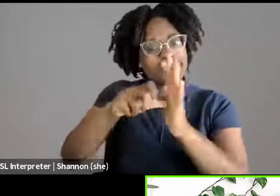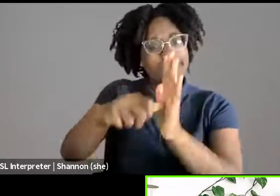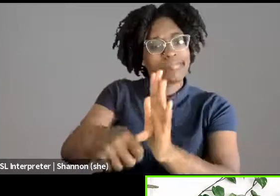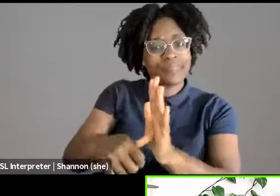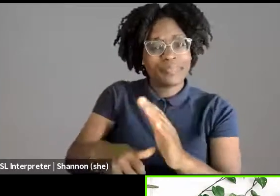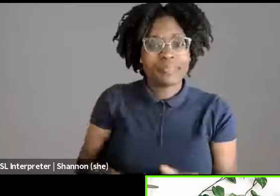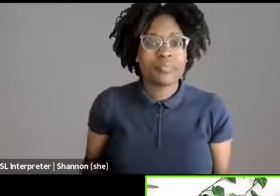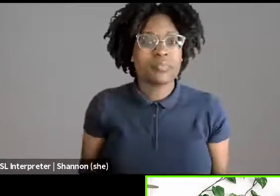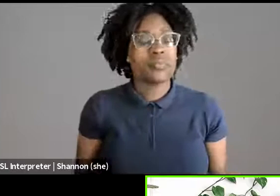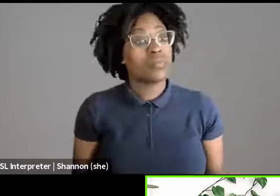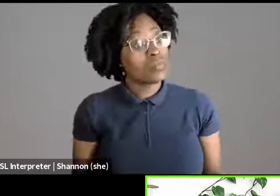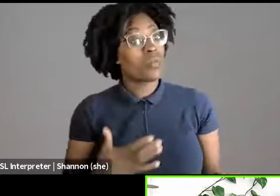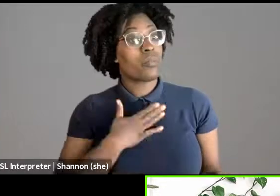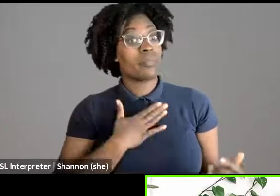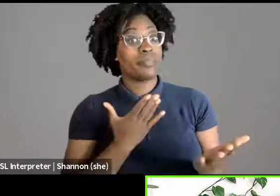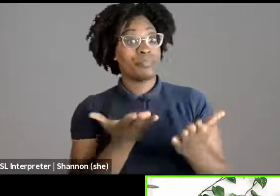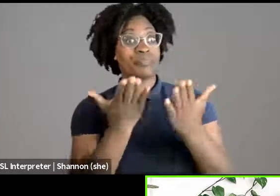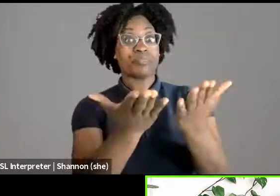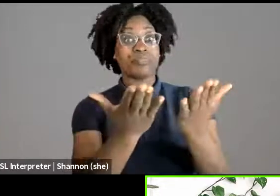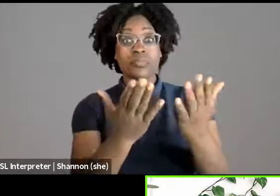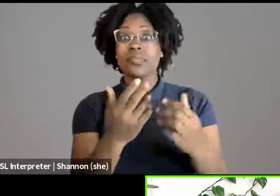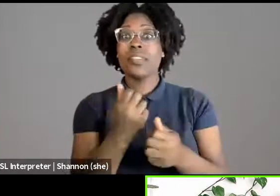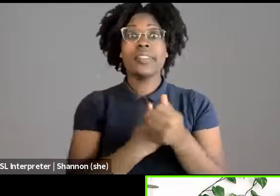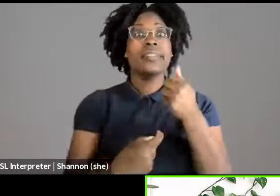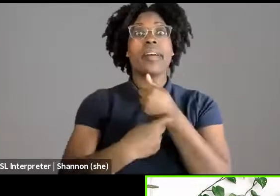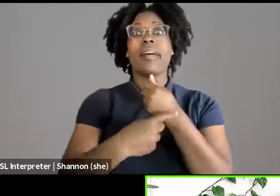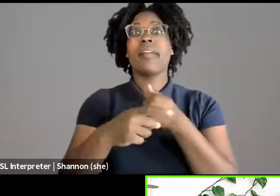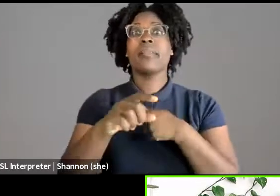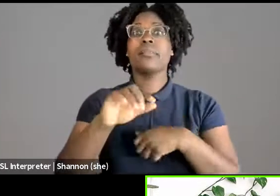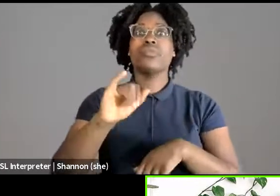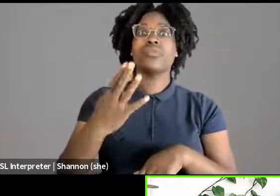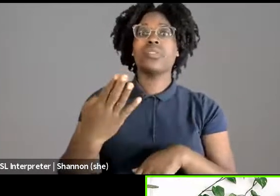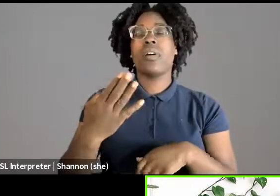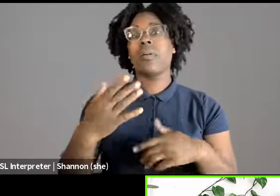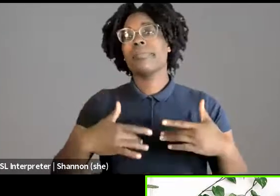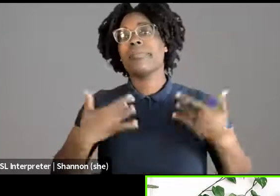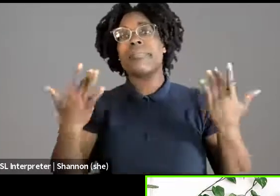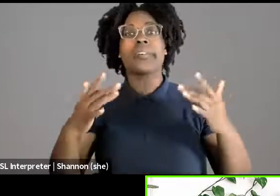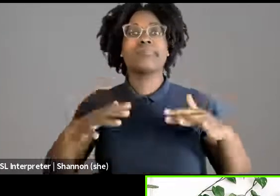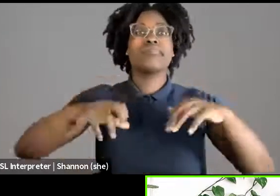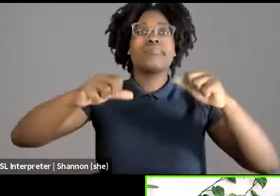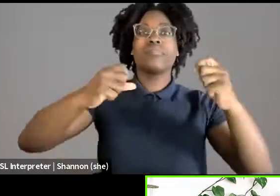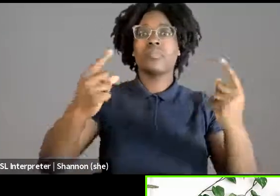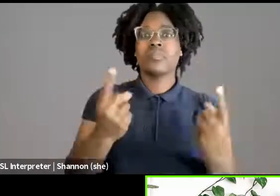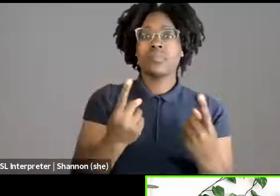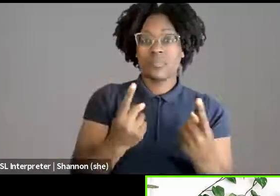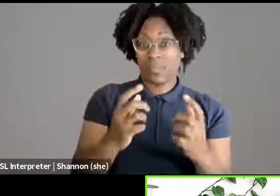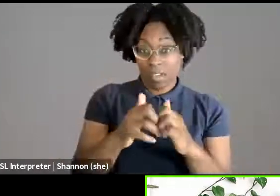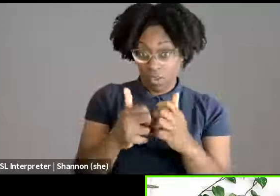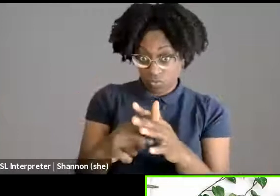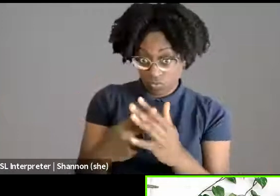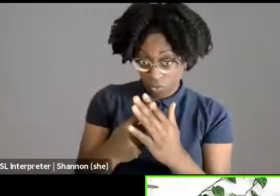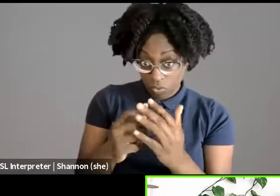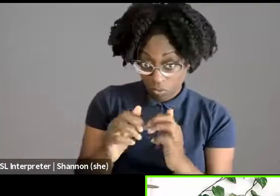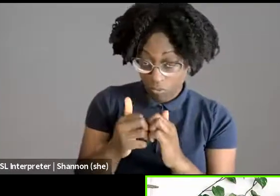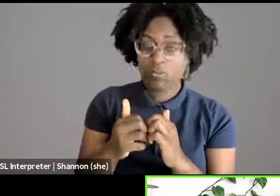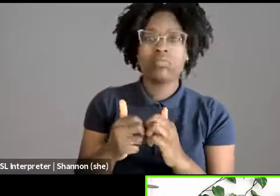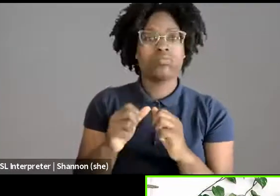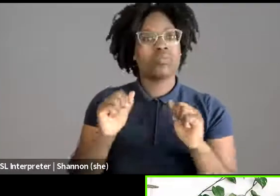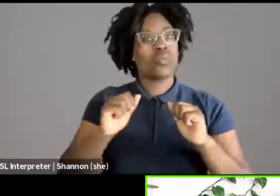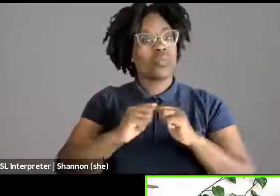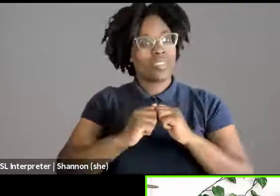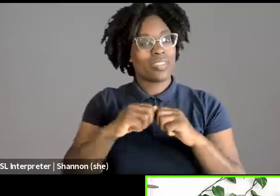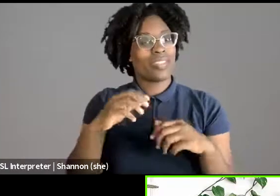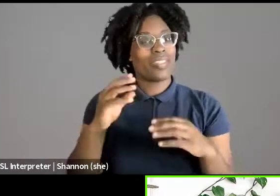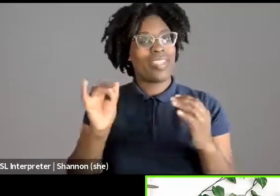as the tip of the iceberg way. I think the land acknowledgement with the accountable relationships, so with